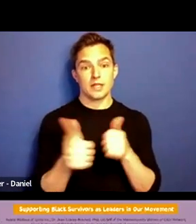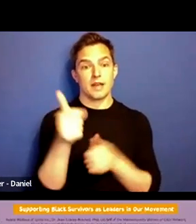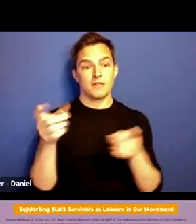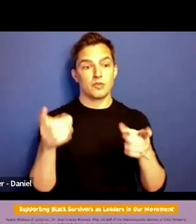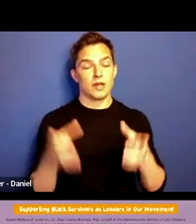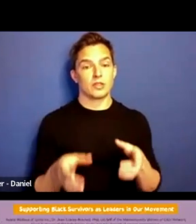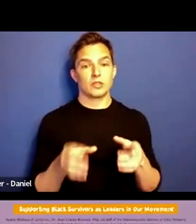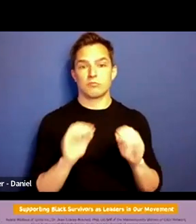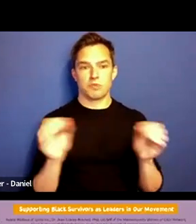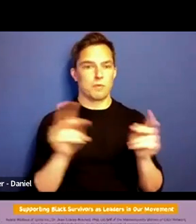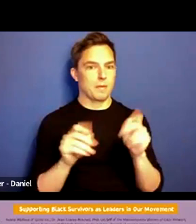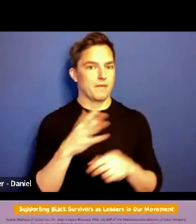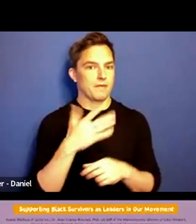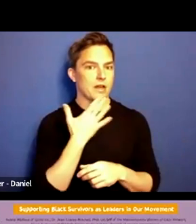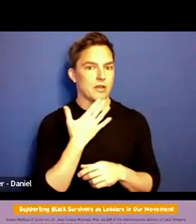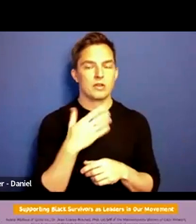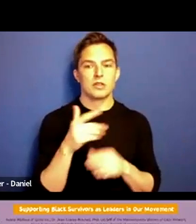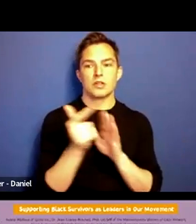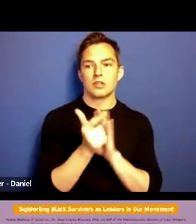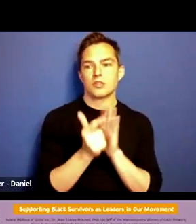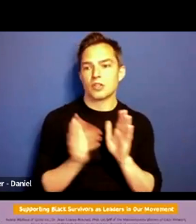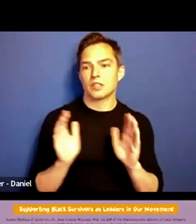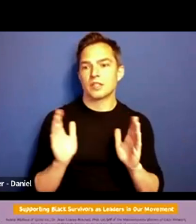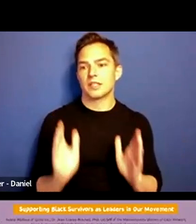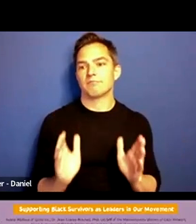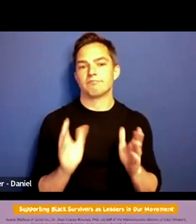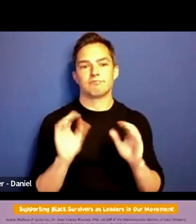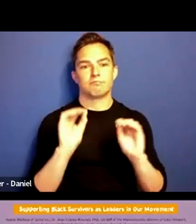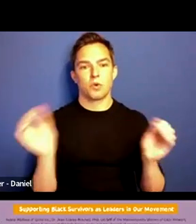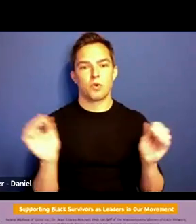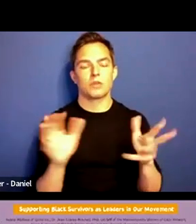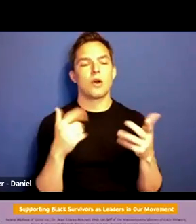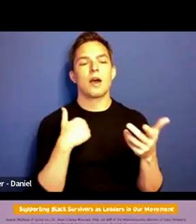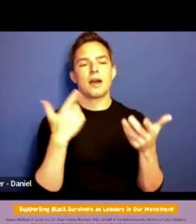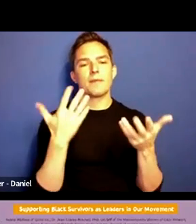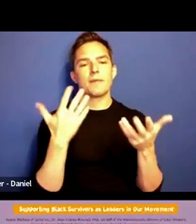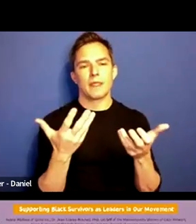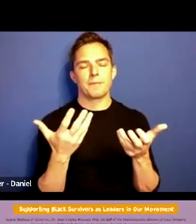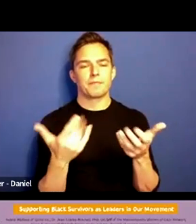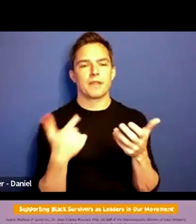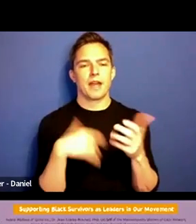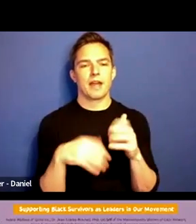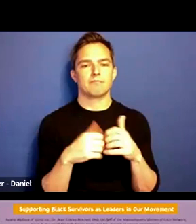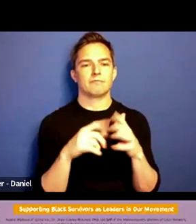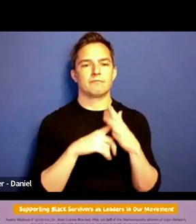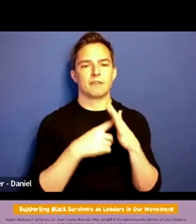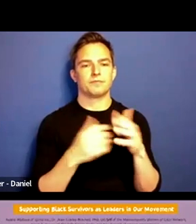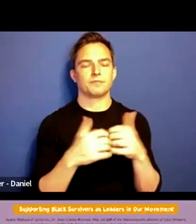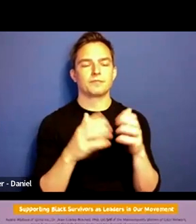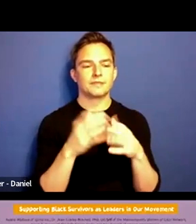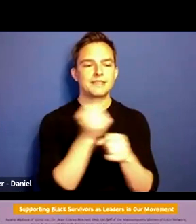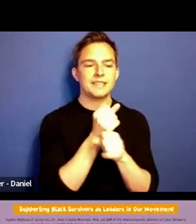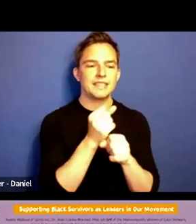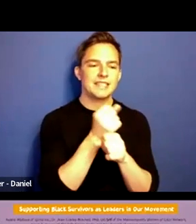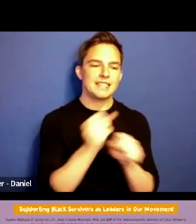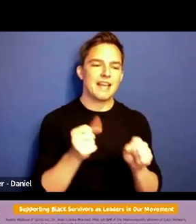of color, attorneys in these organizations. And so I wanted to start, and I founded my organization, Safe Sister Circle, because